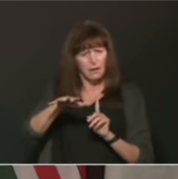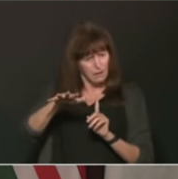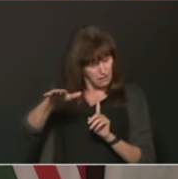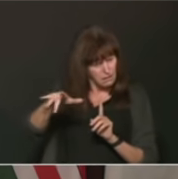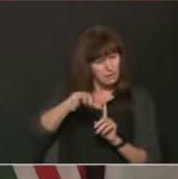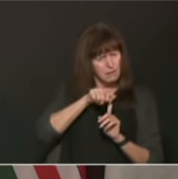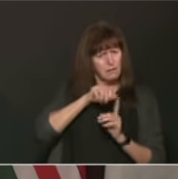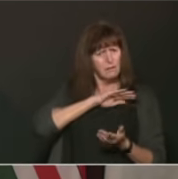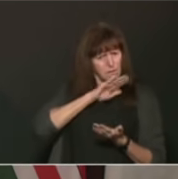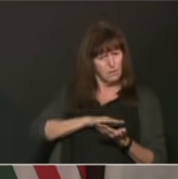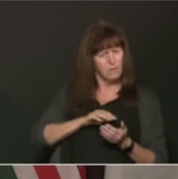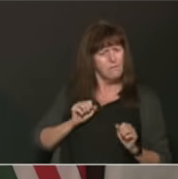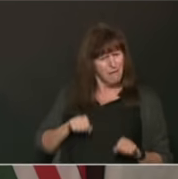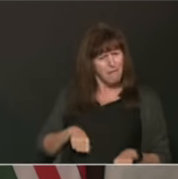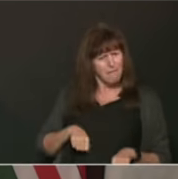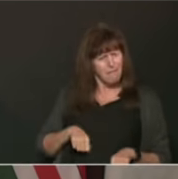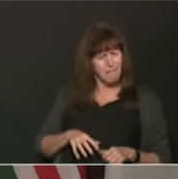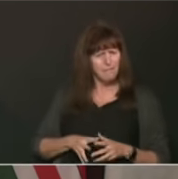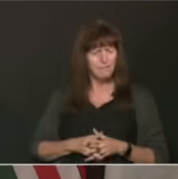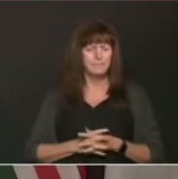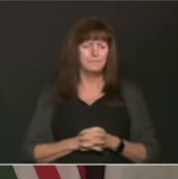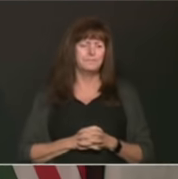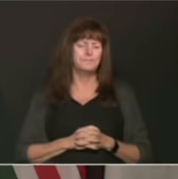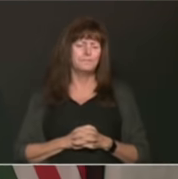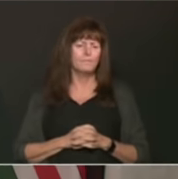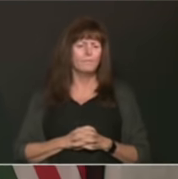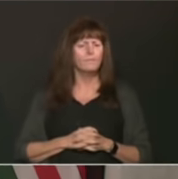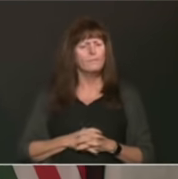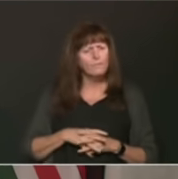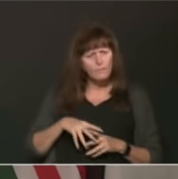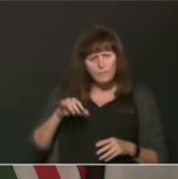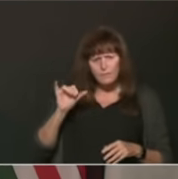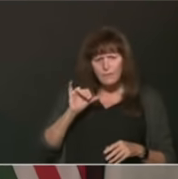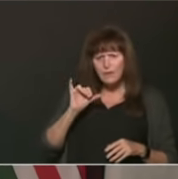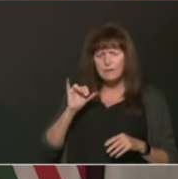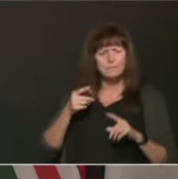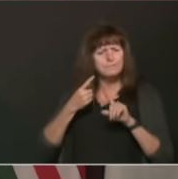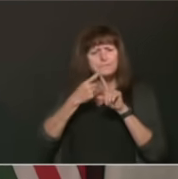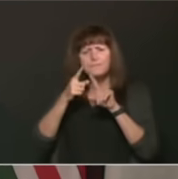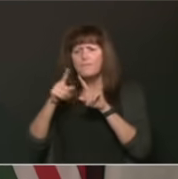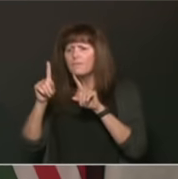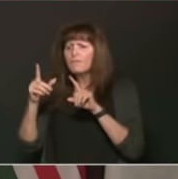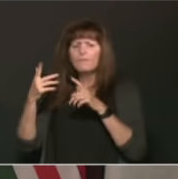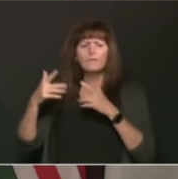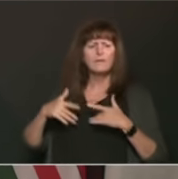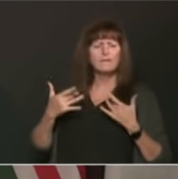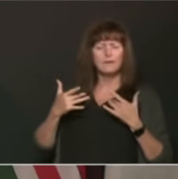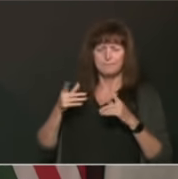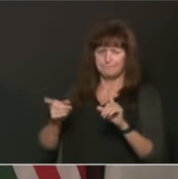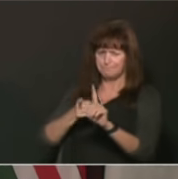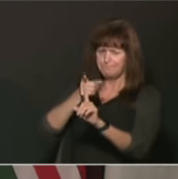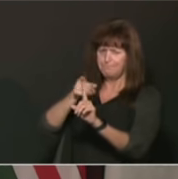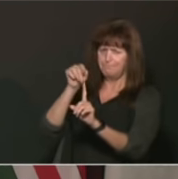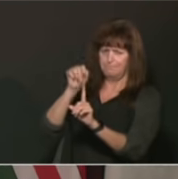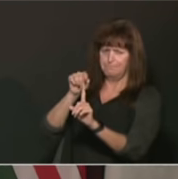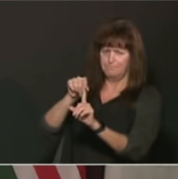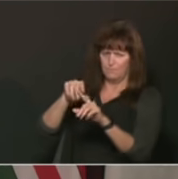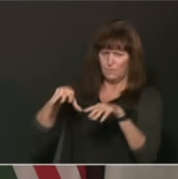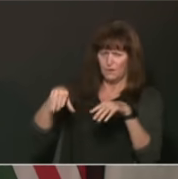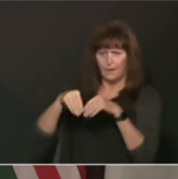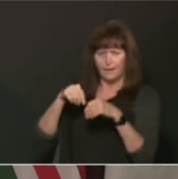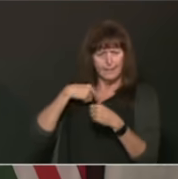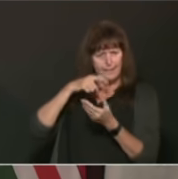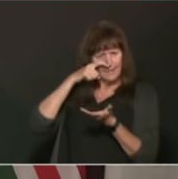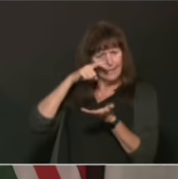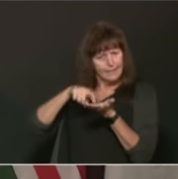I also wanted to address different kinds of events, and today it's about weddings. We have noticed a number of outbreaks associated with